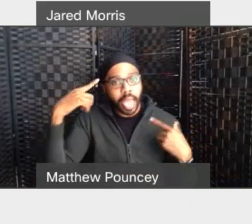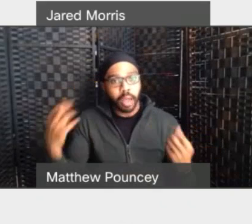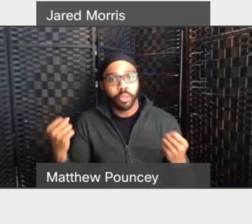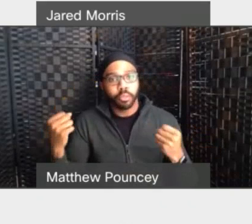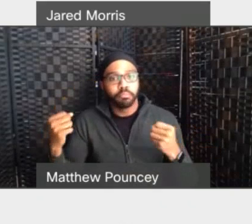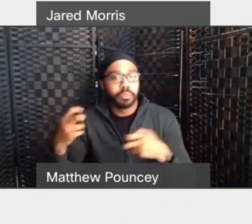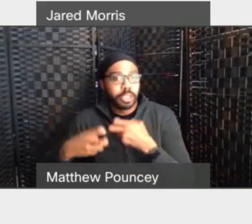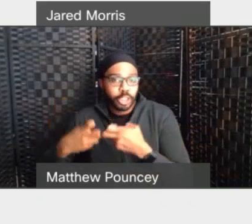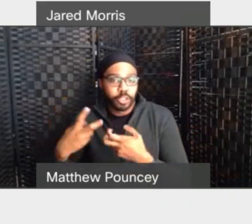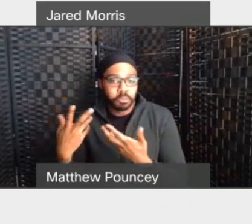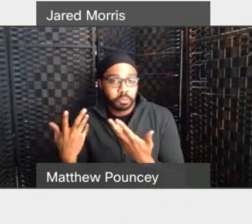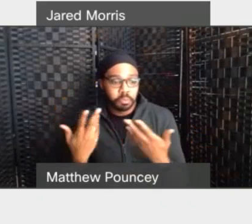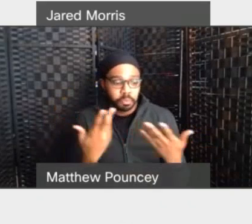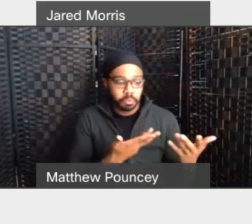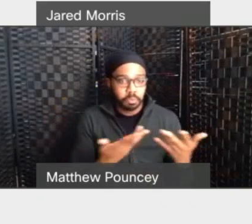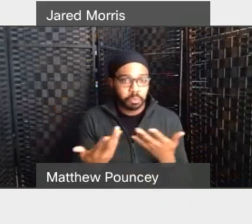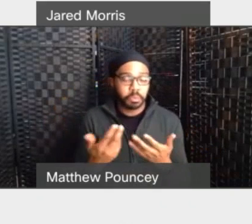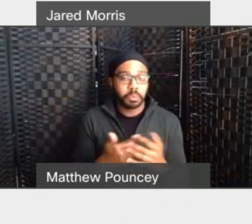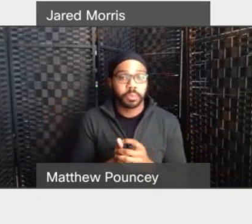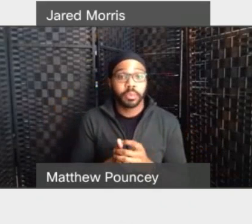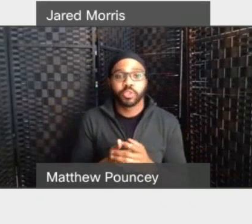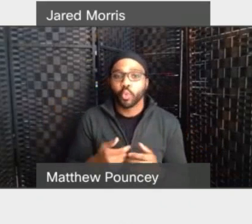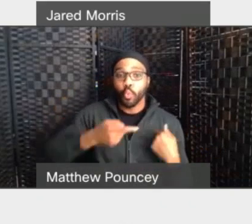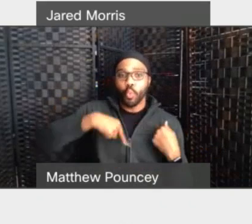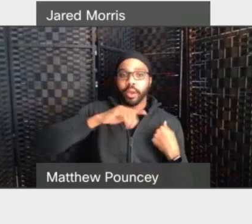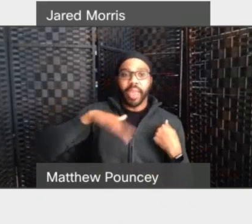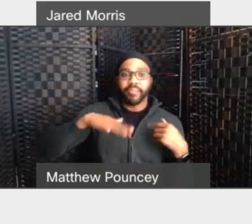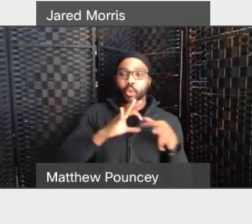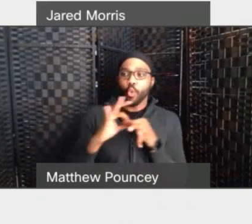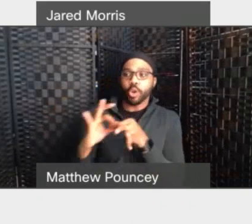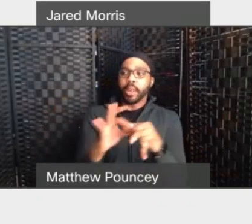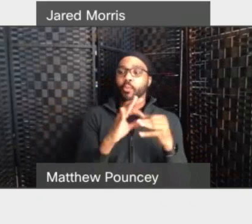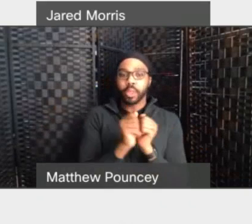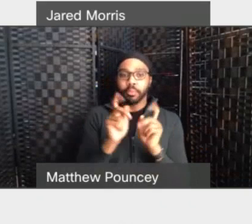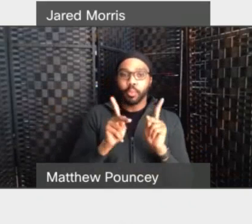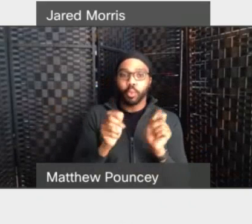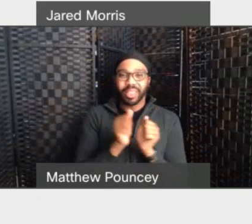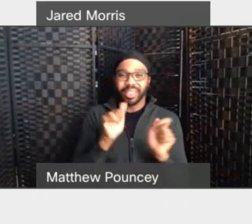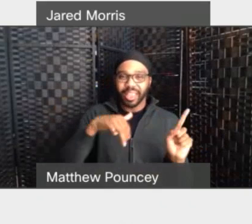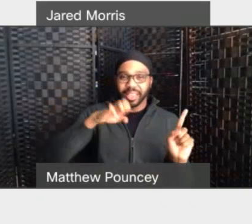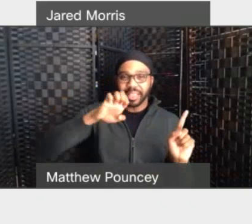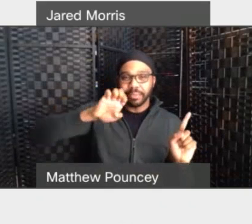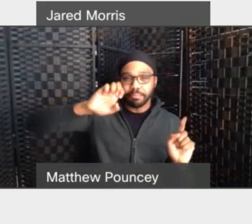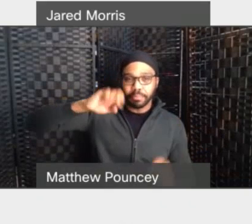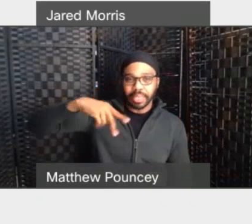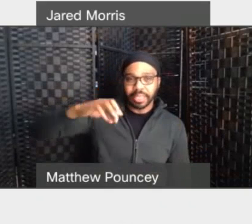So we have not coordinated with folks around the EPD waiver, quite